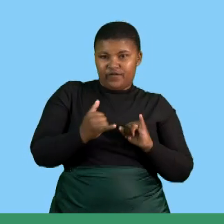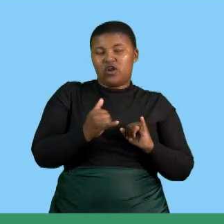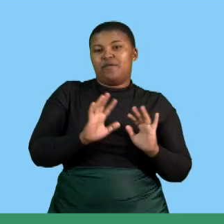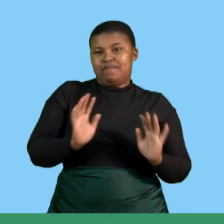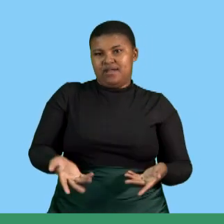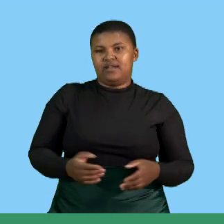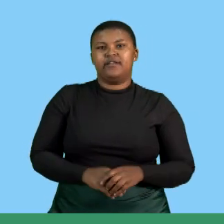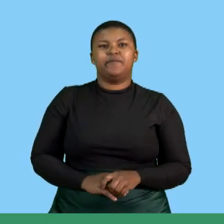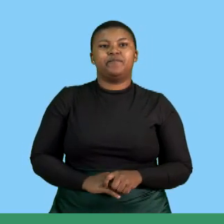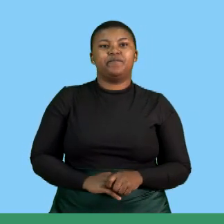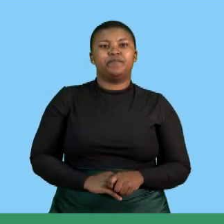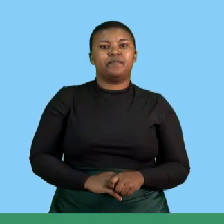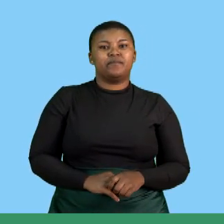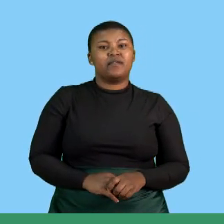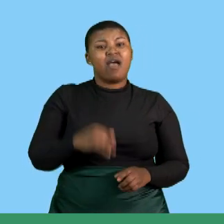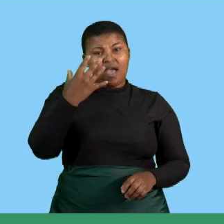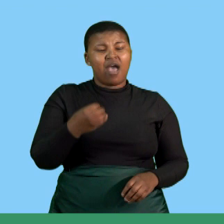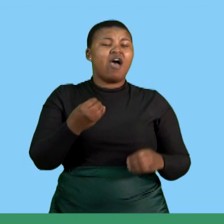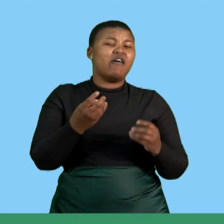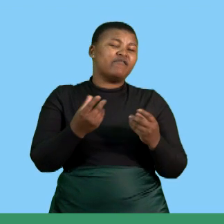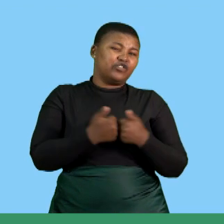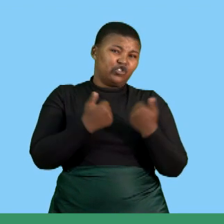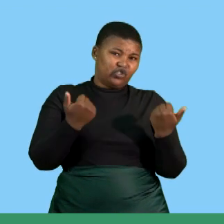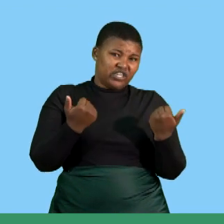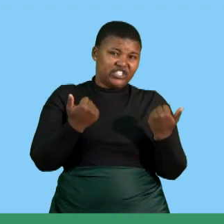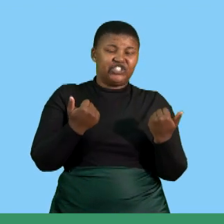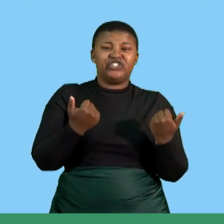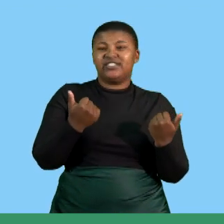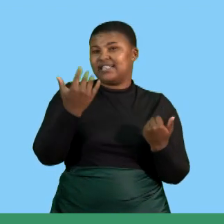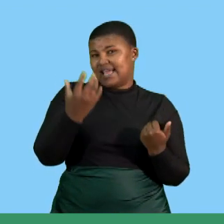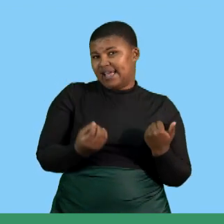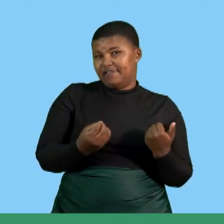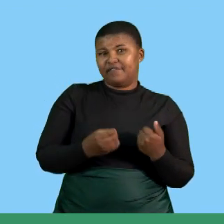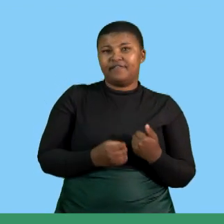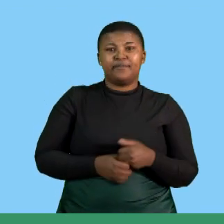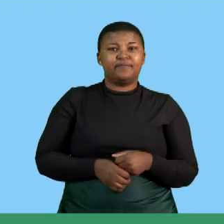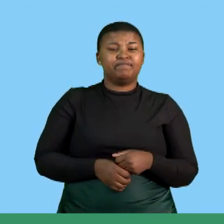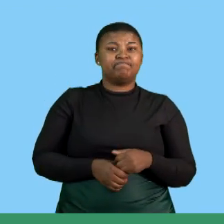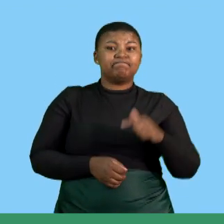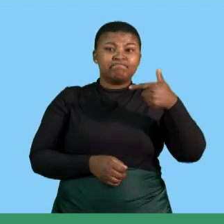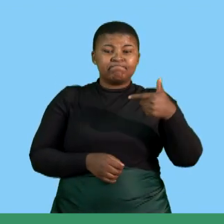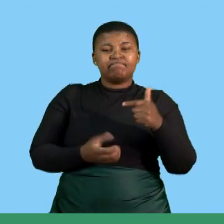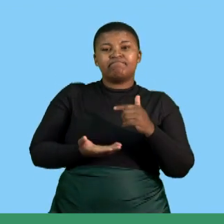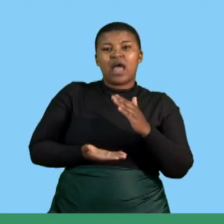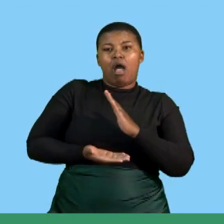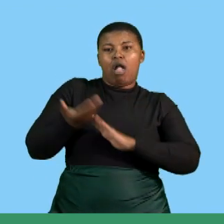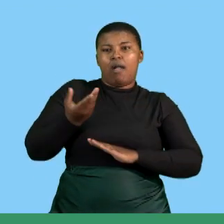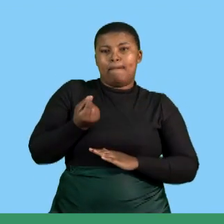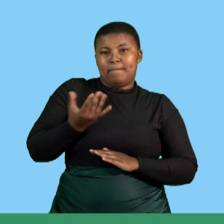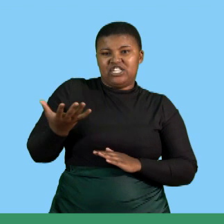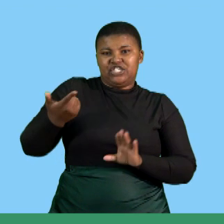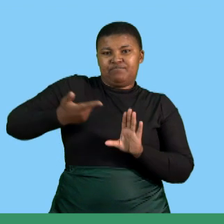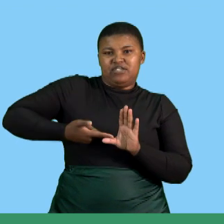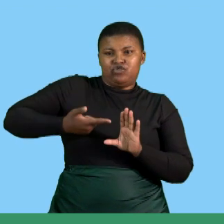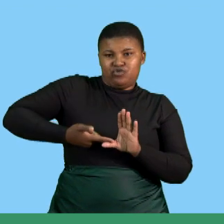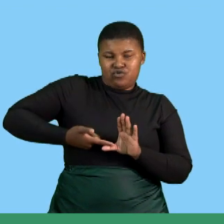introduction. They are experiencing a few challenges, and then they start to name the challenge. The first one, the increase in petrol